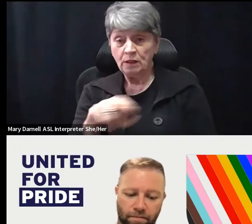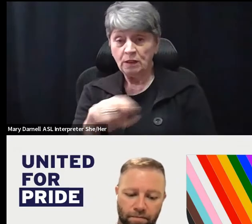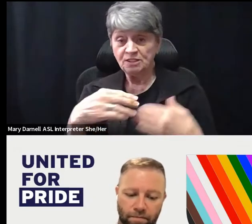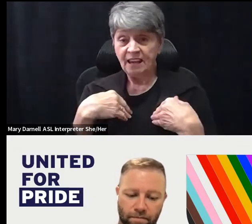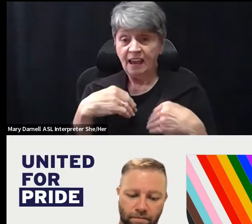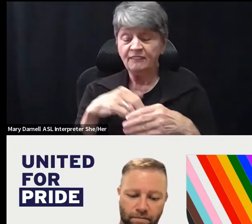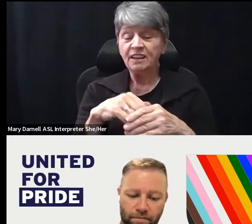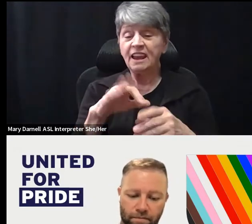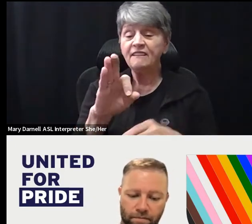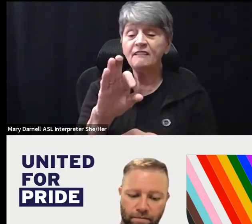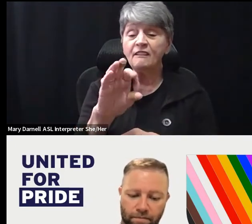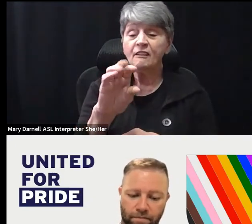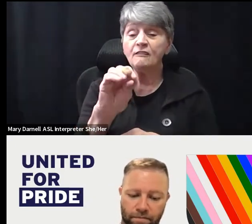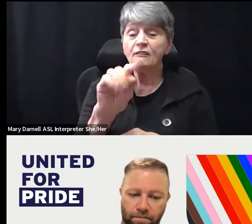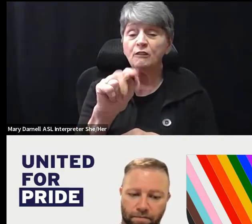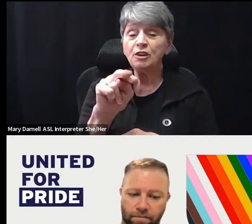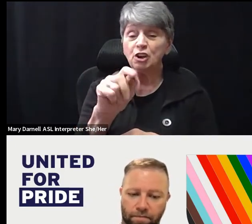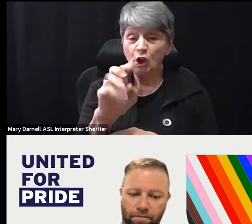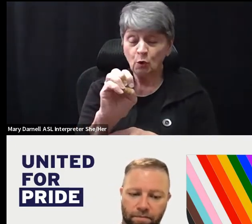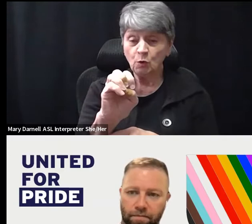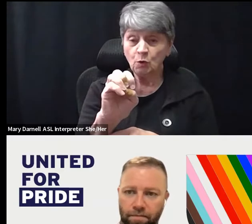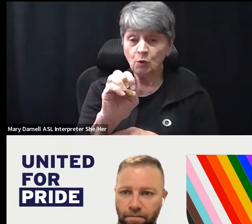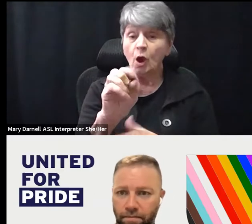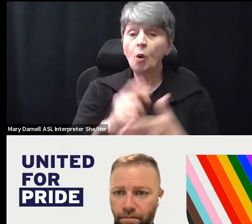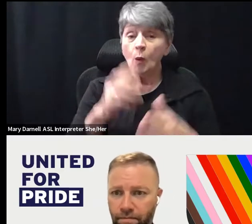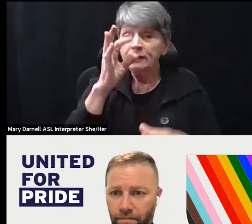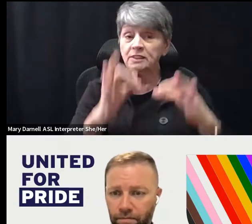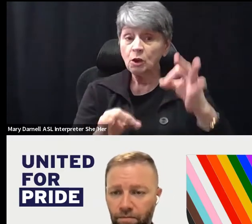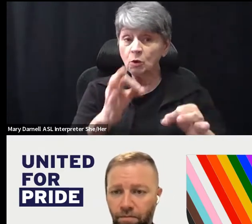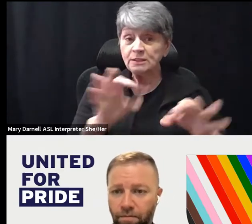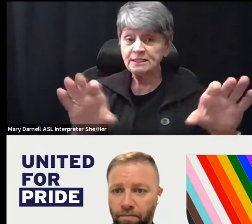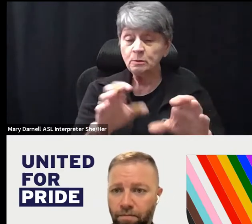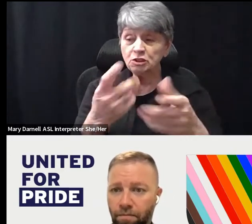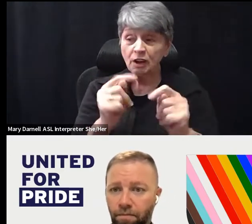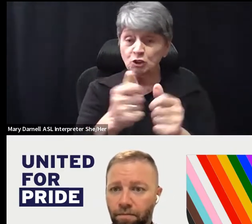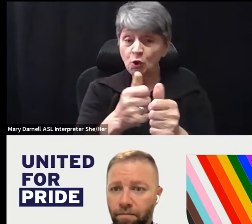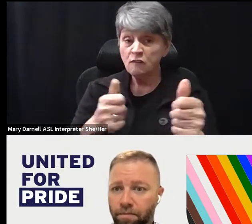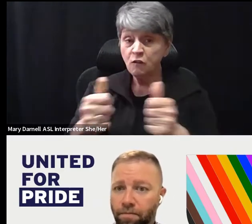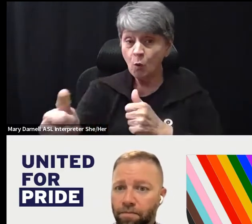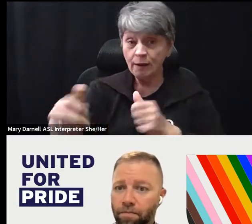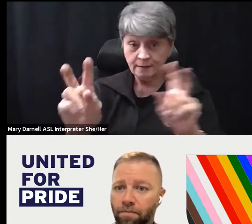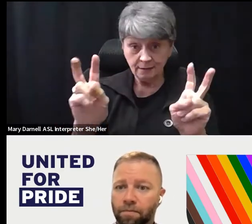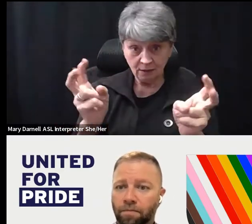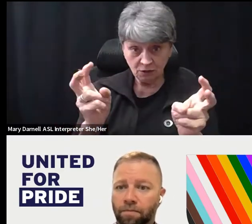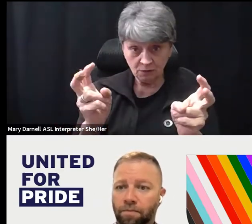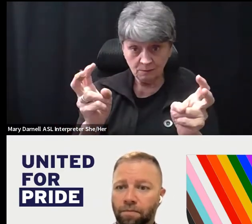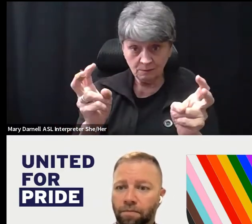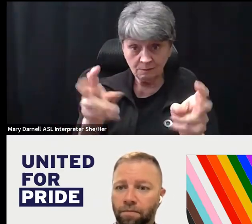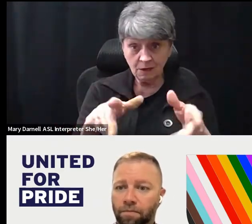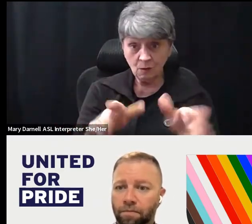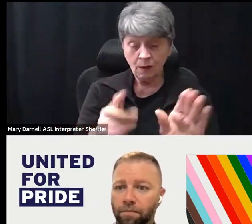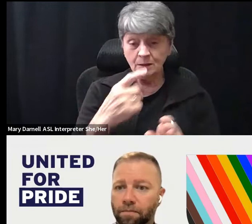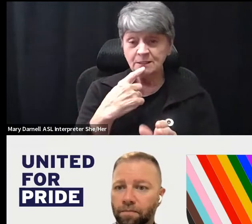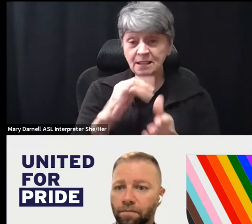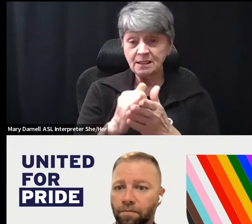footnote. And what the courts really did was it tried to dodge the issue. It said that while it was ruling that Maine could